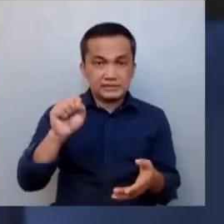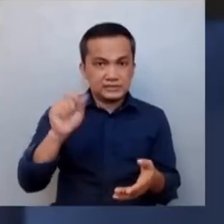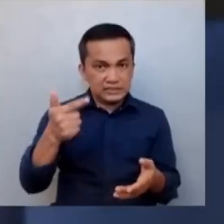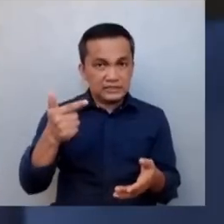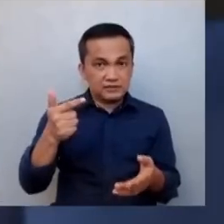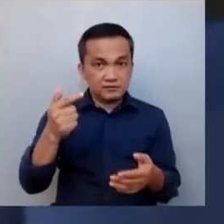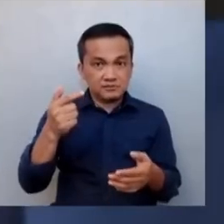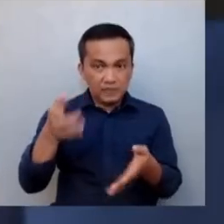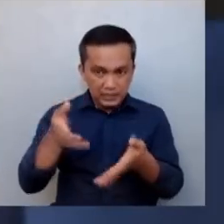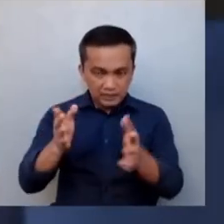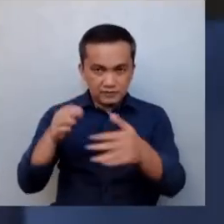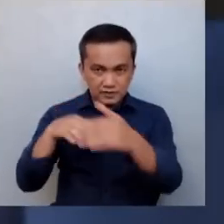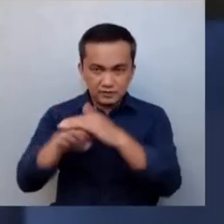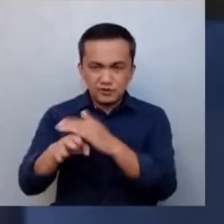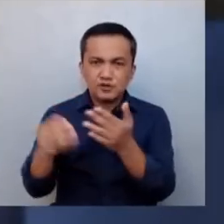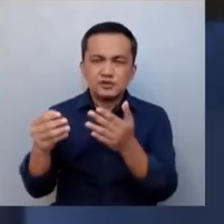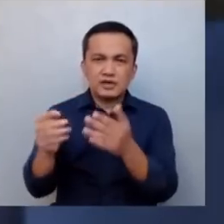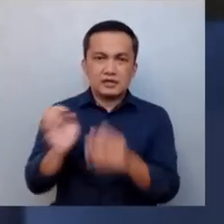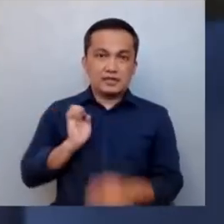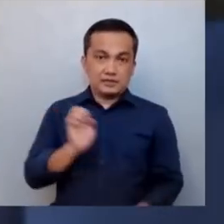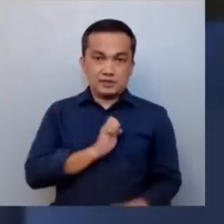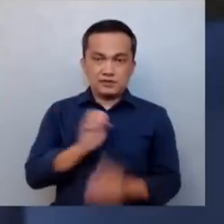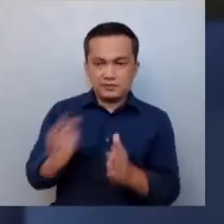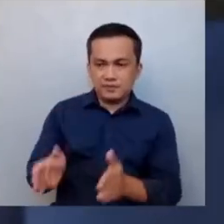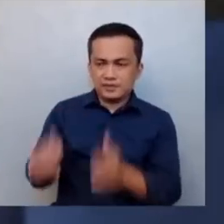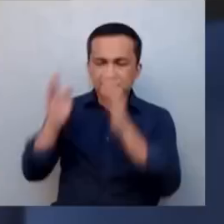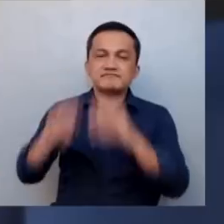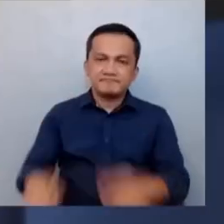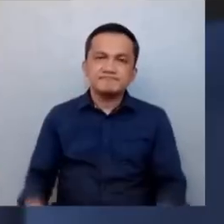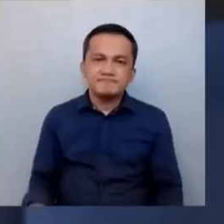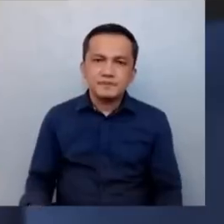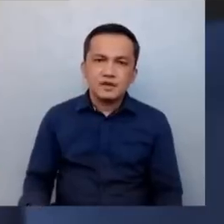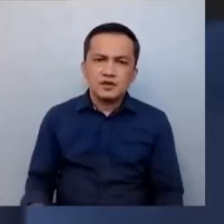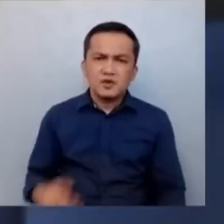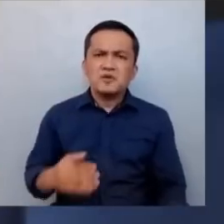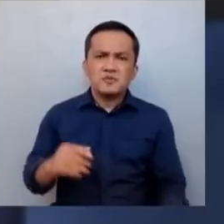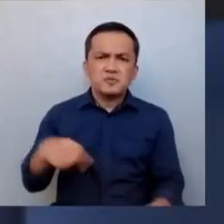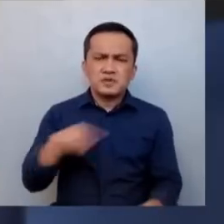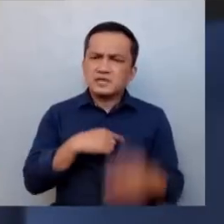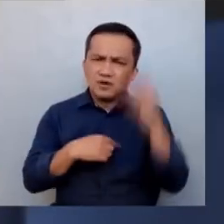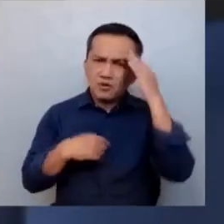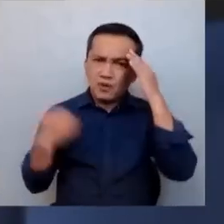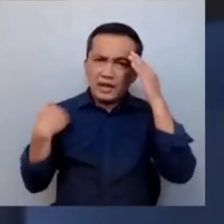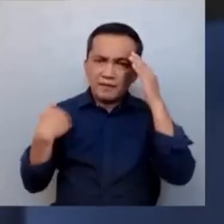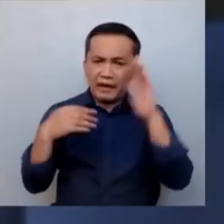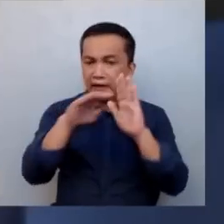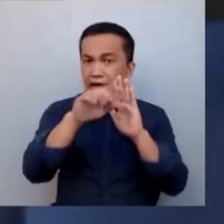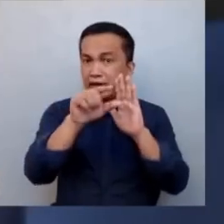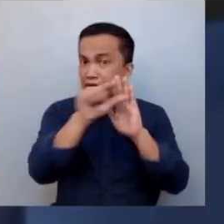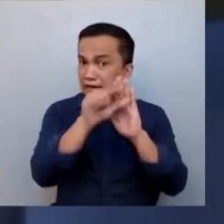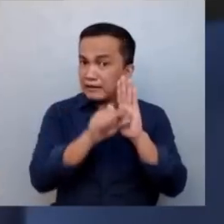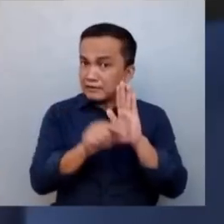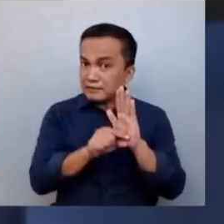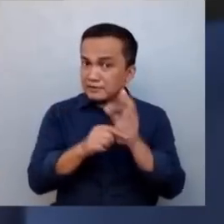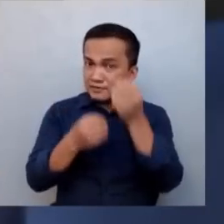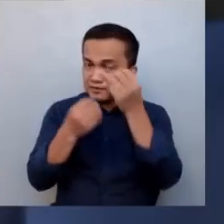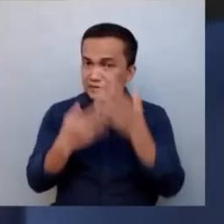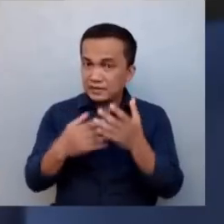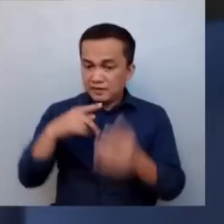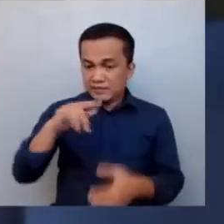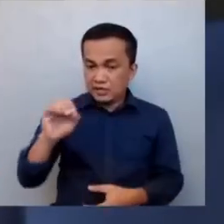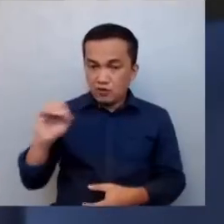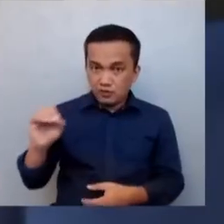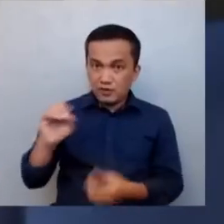the new executive building. What we know is that there's still no guidelines released by the PCOO